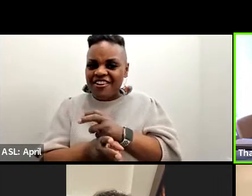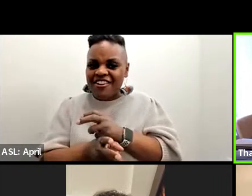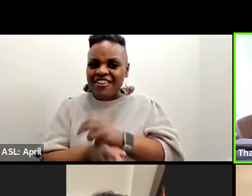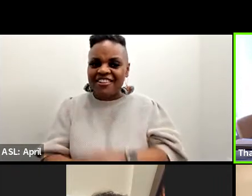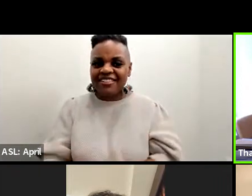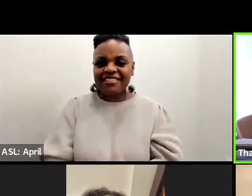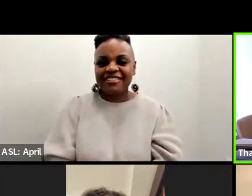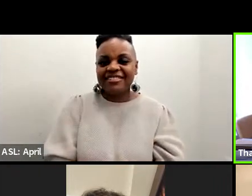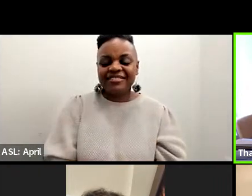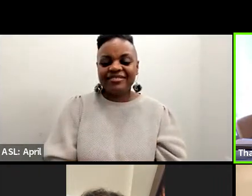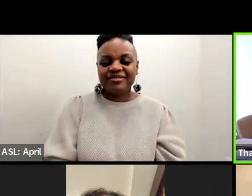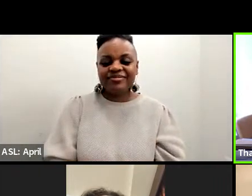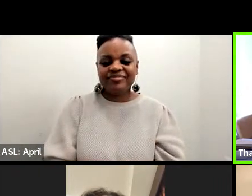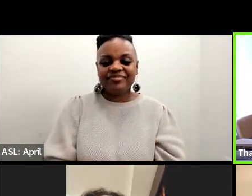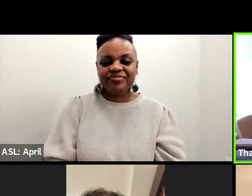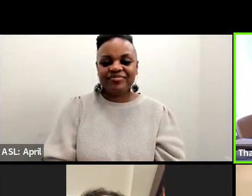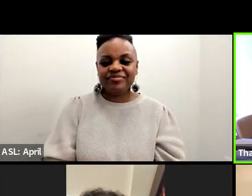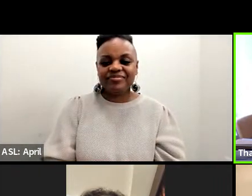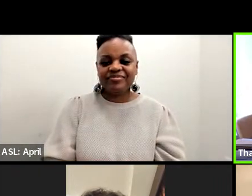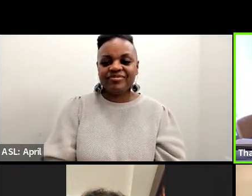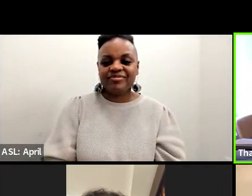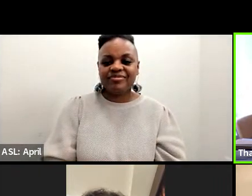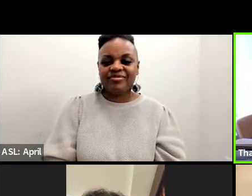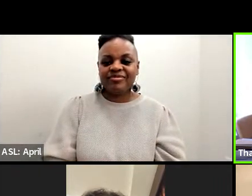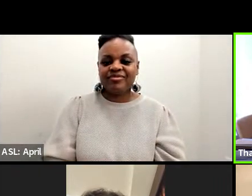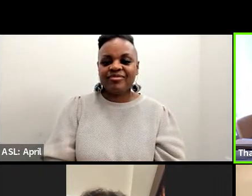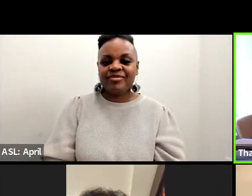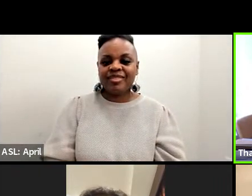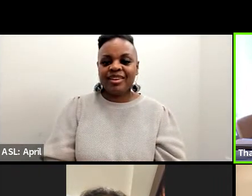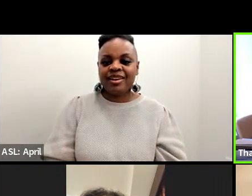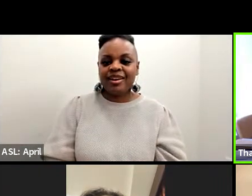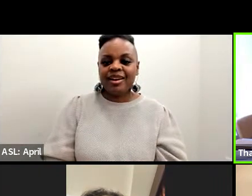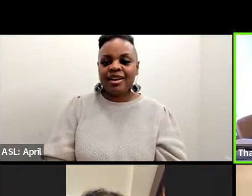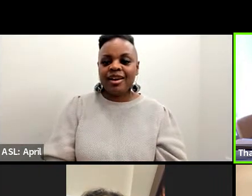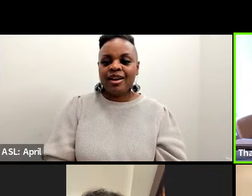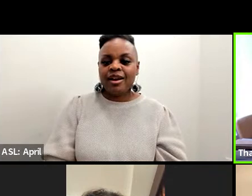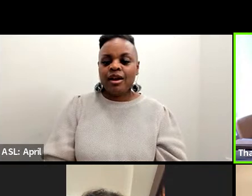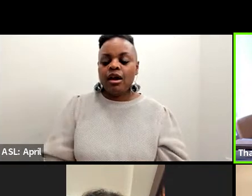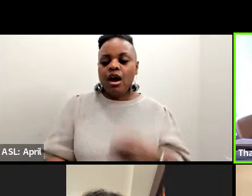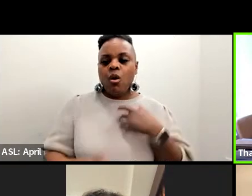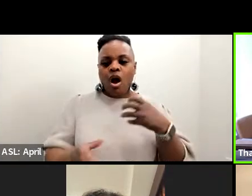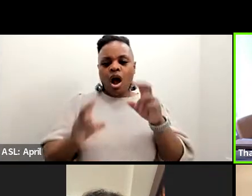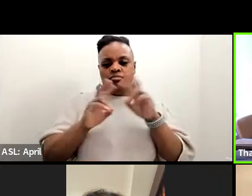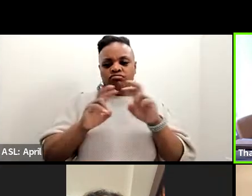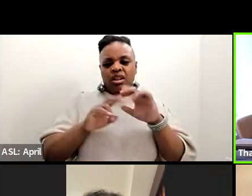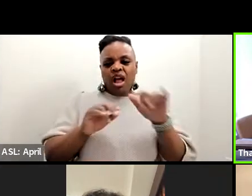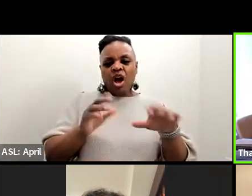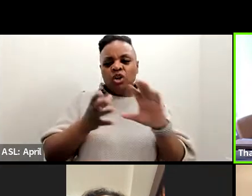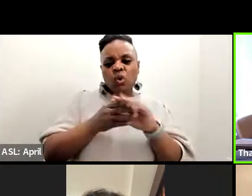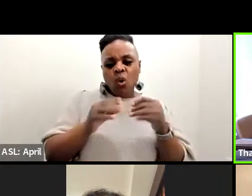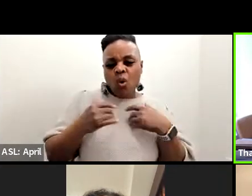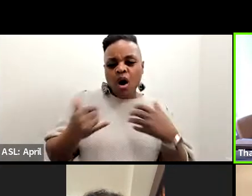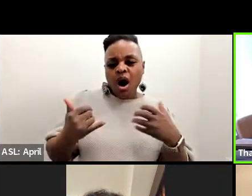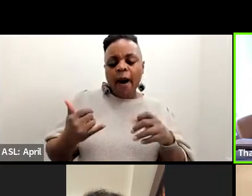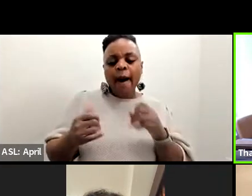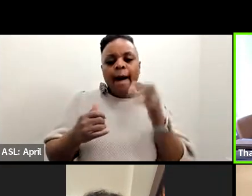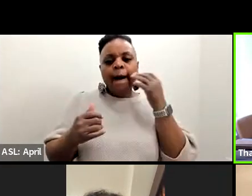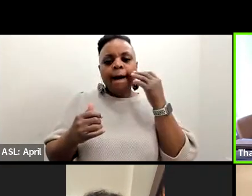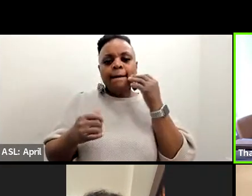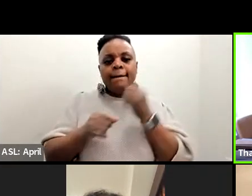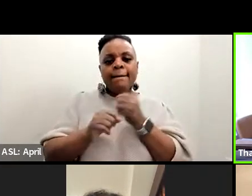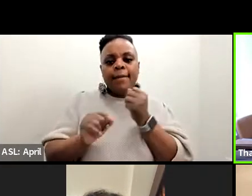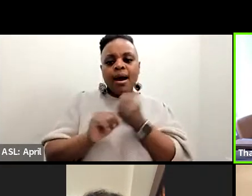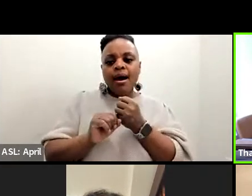you've woven together here. So we've just been talking about the sort of big framing ideas, but some of the most